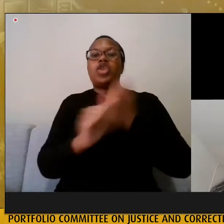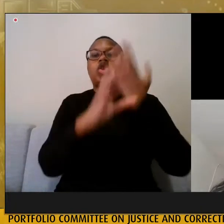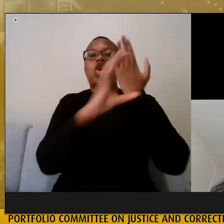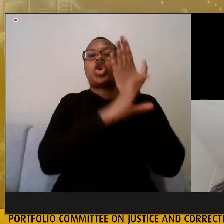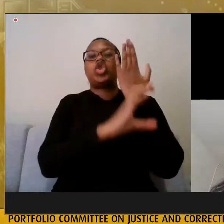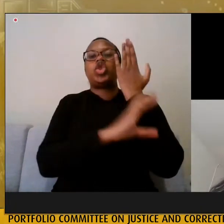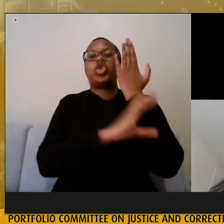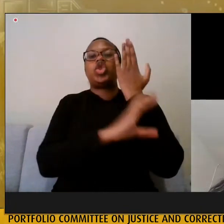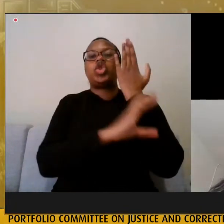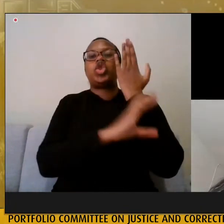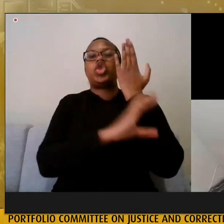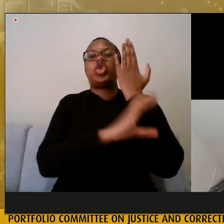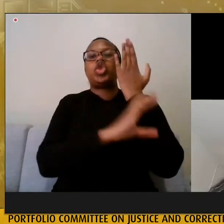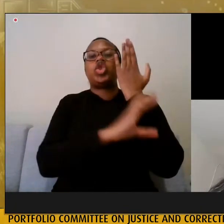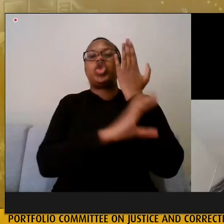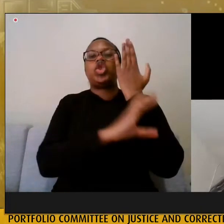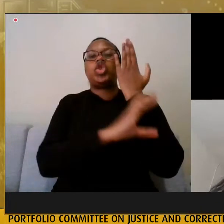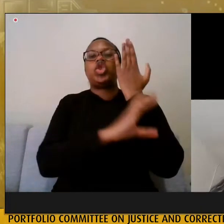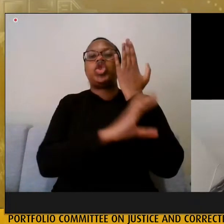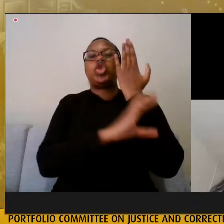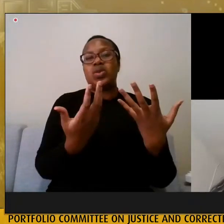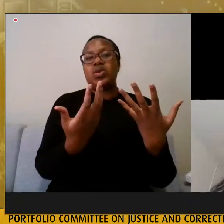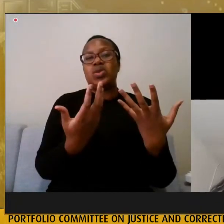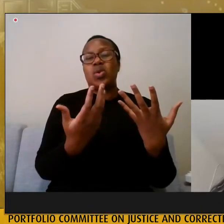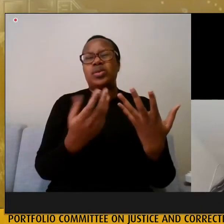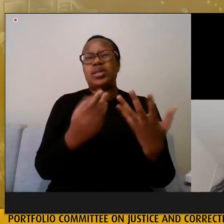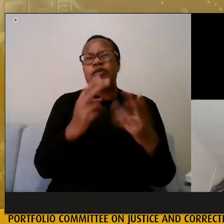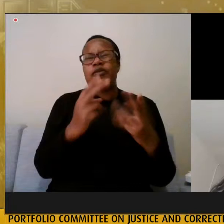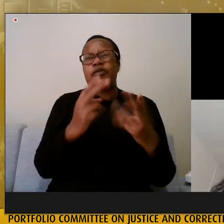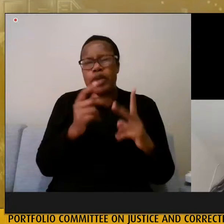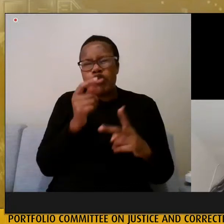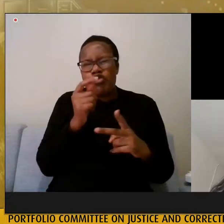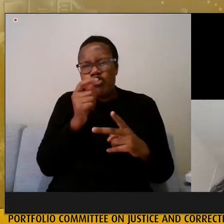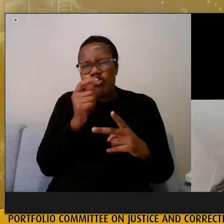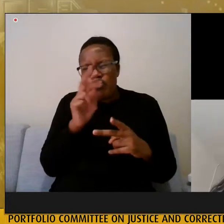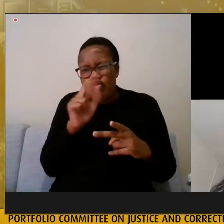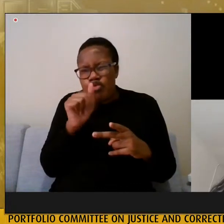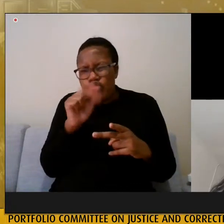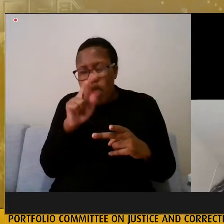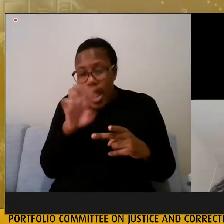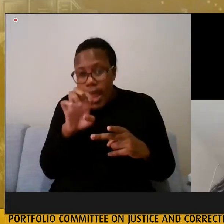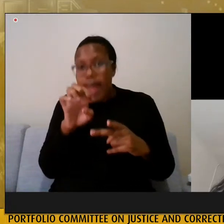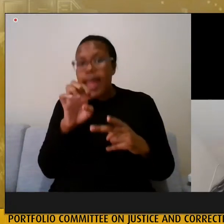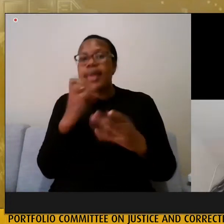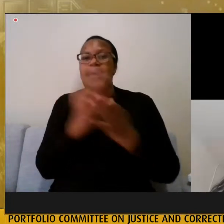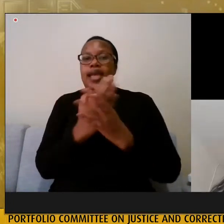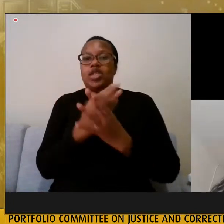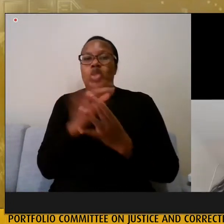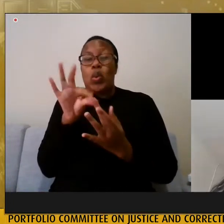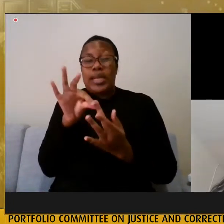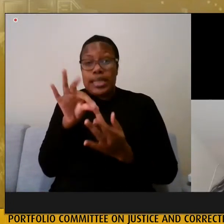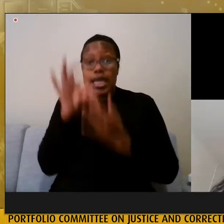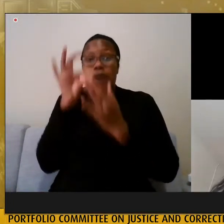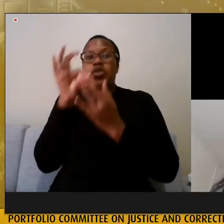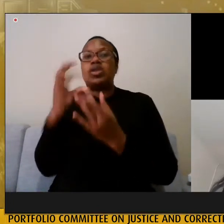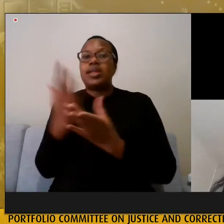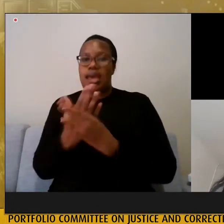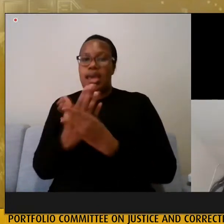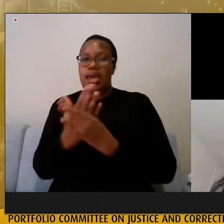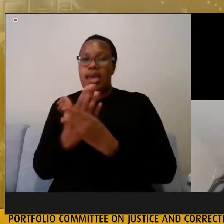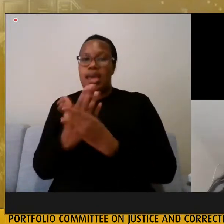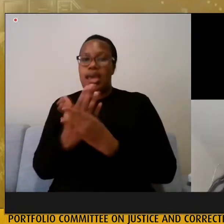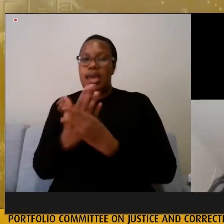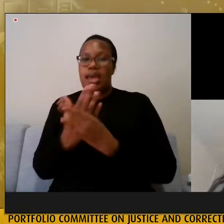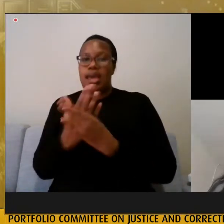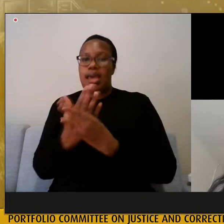only rare, in really very, very rare cases and exceptional cases that the Commission would